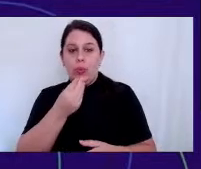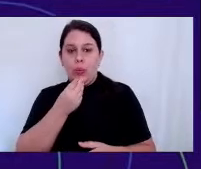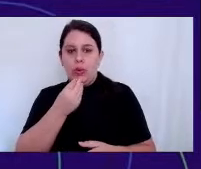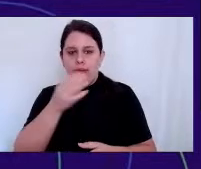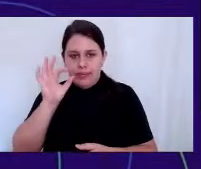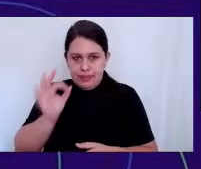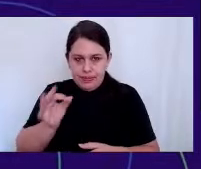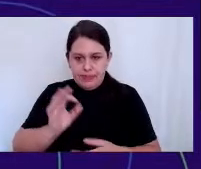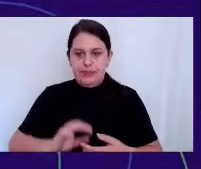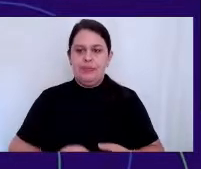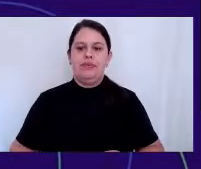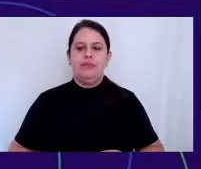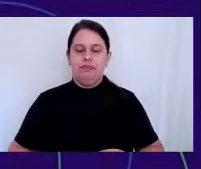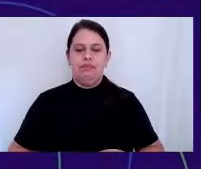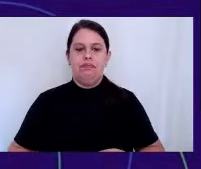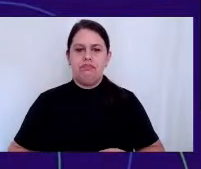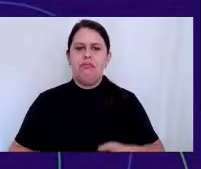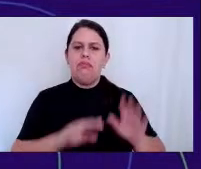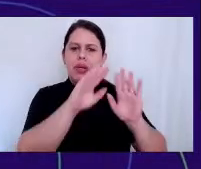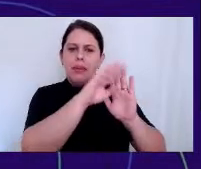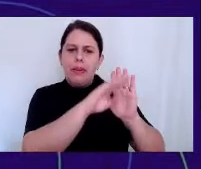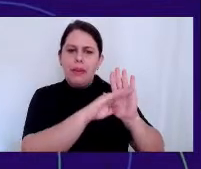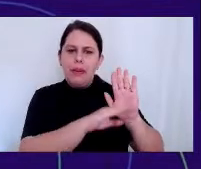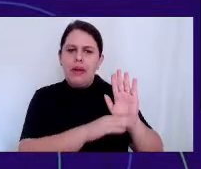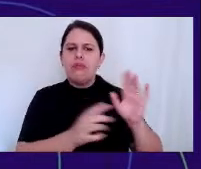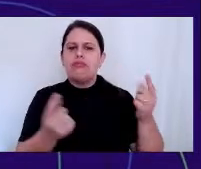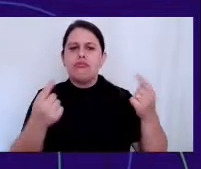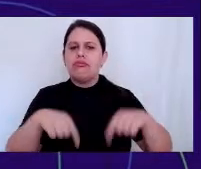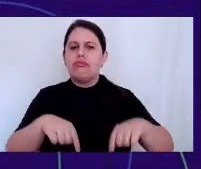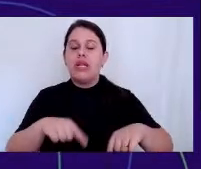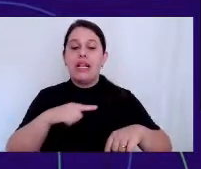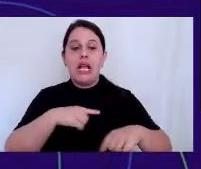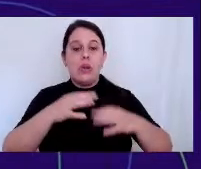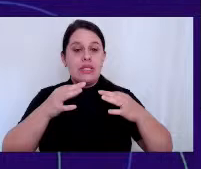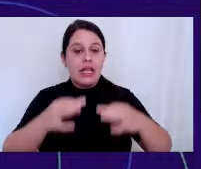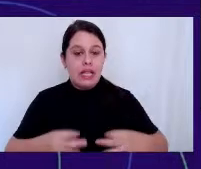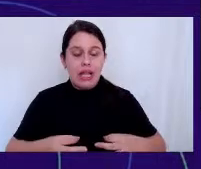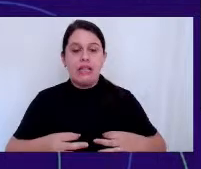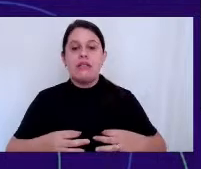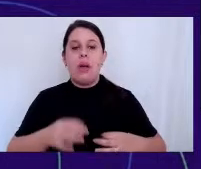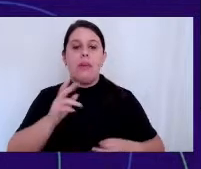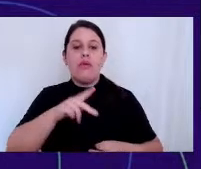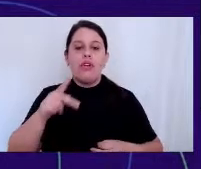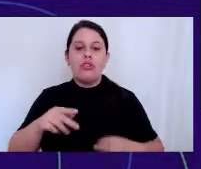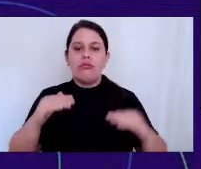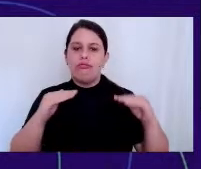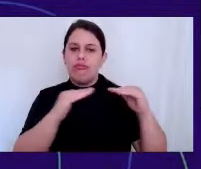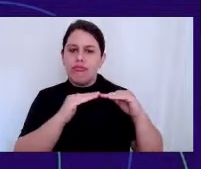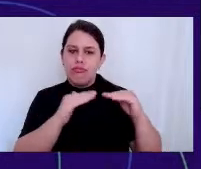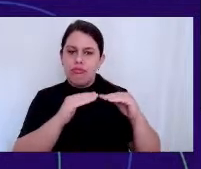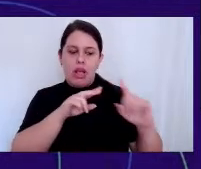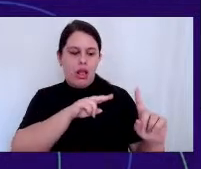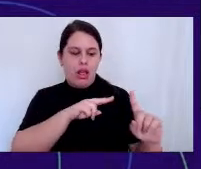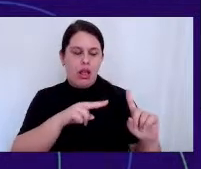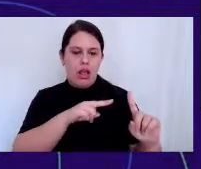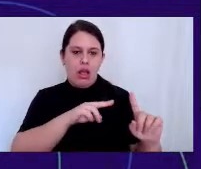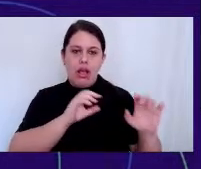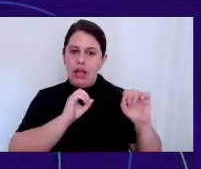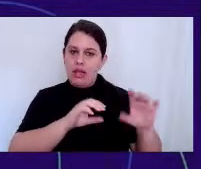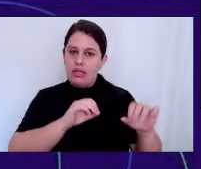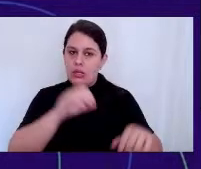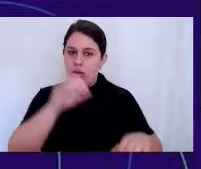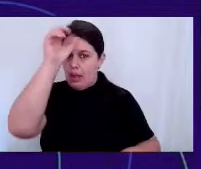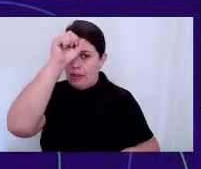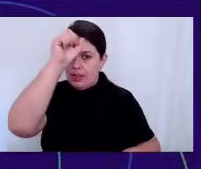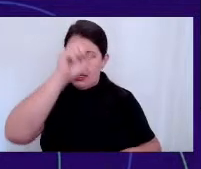that I'm sure teachers will agree with me come from the perspective of teaching and also learning. So there's anything from